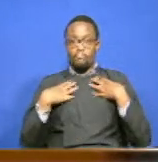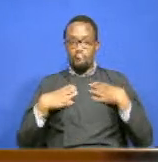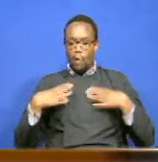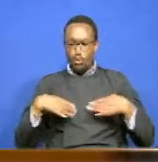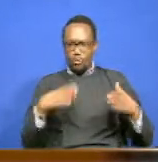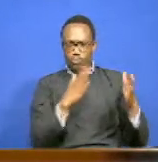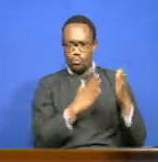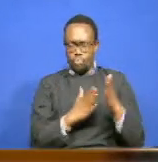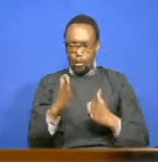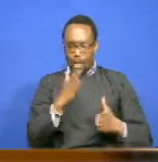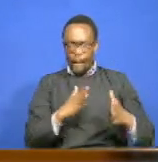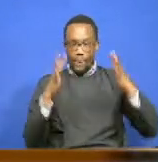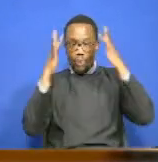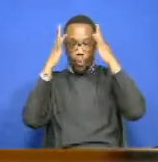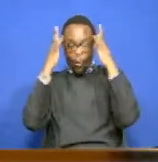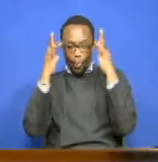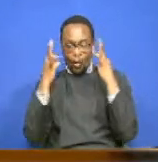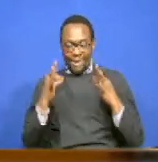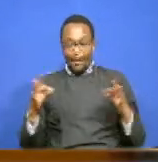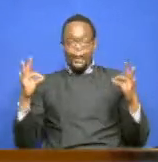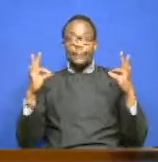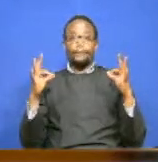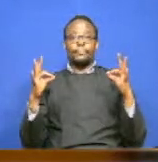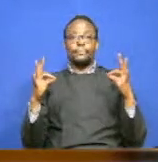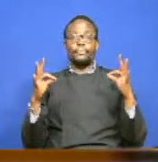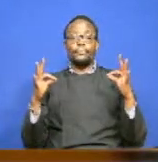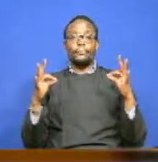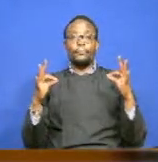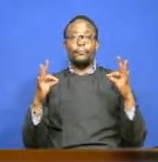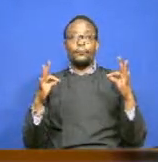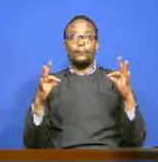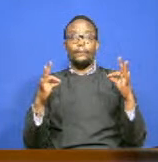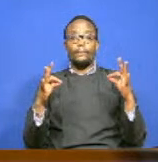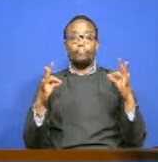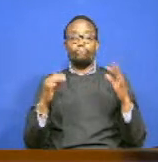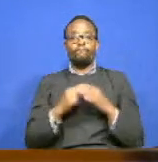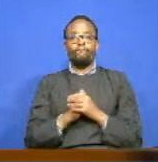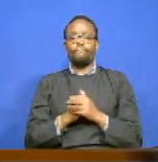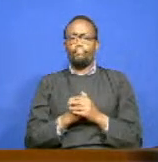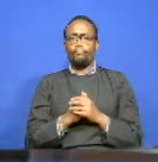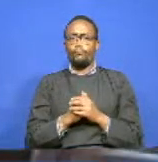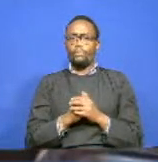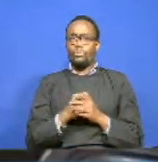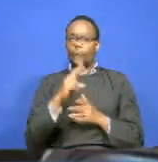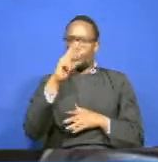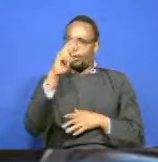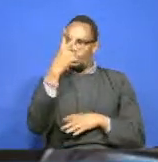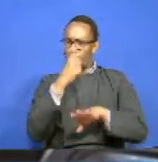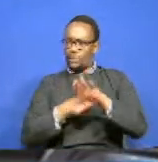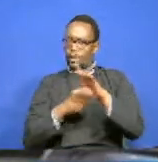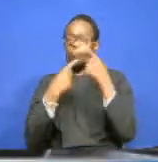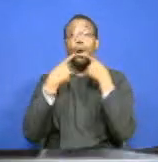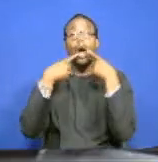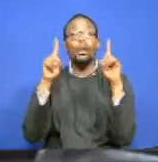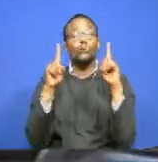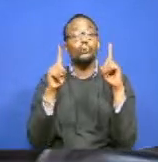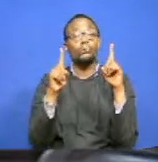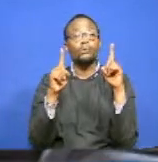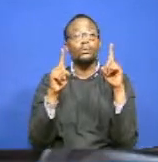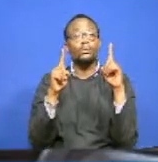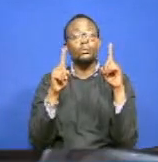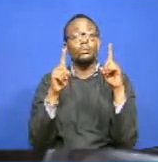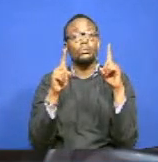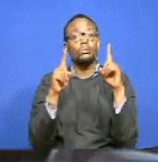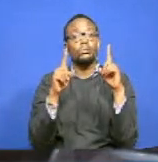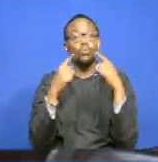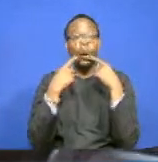marriage between the following persons. For the second time of announcing, we